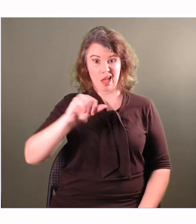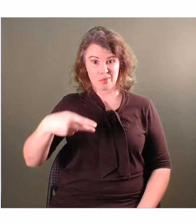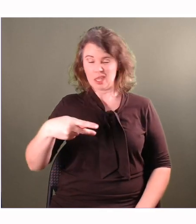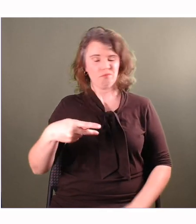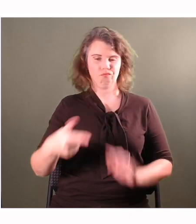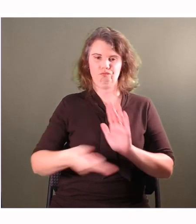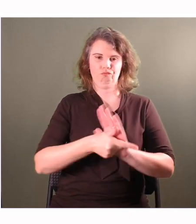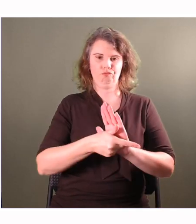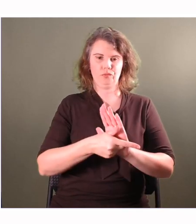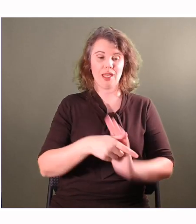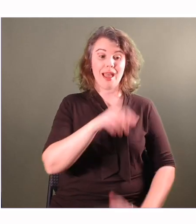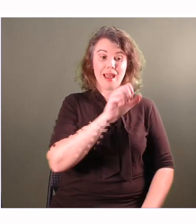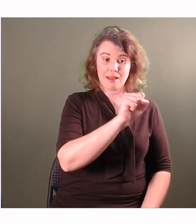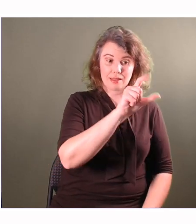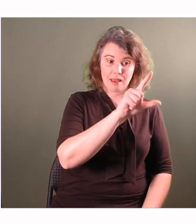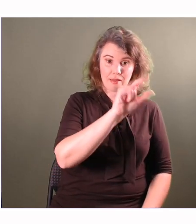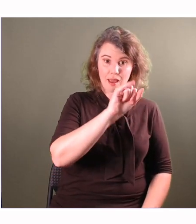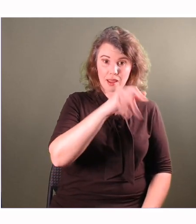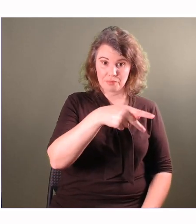Okay.